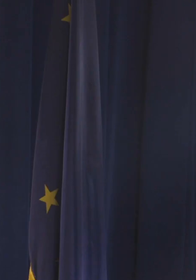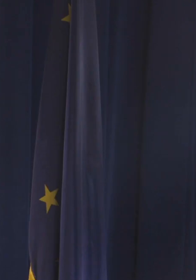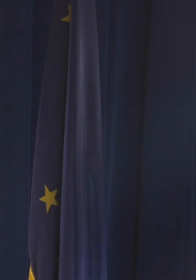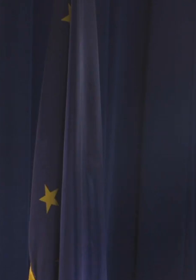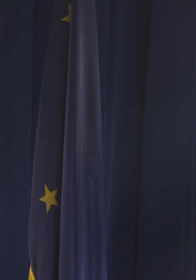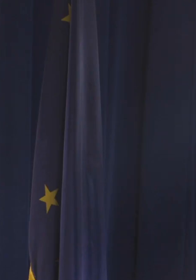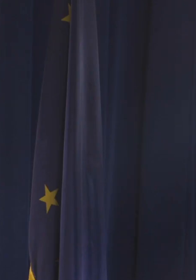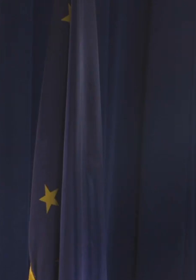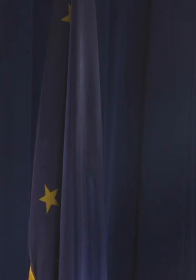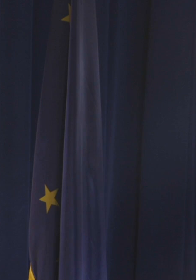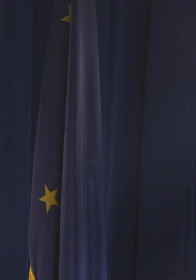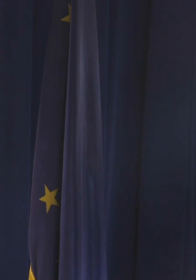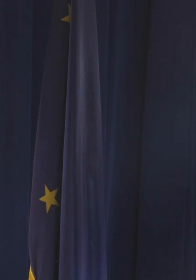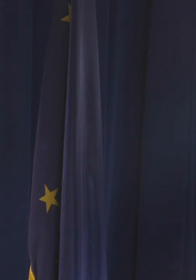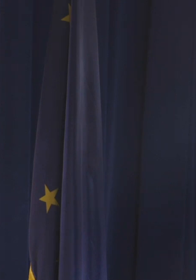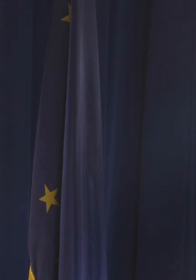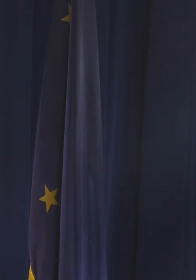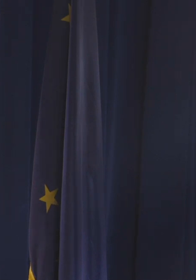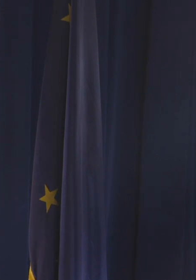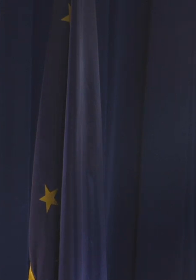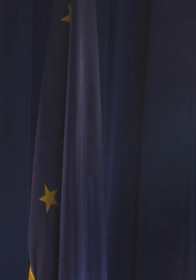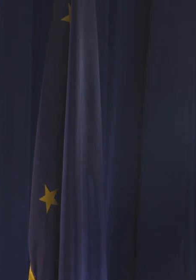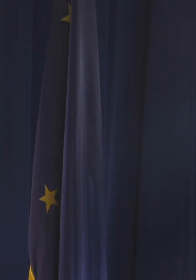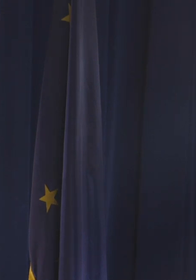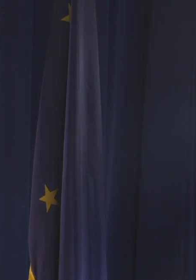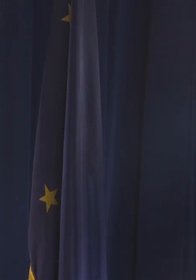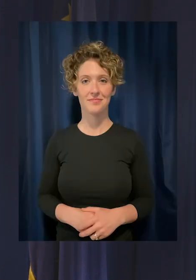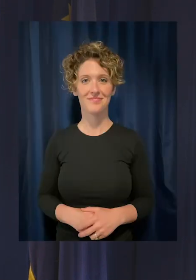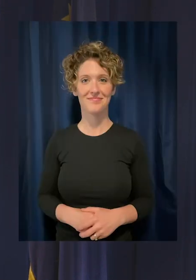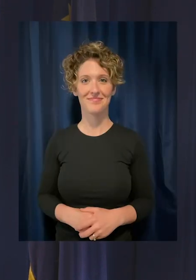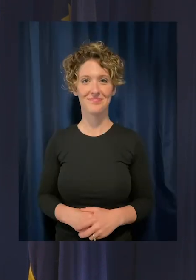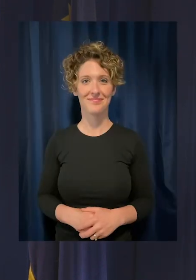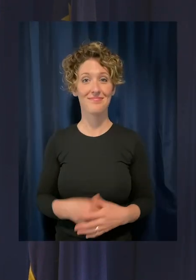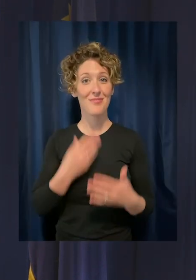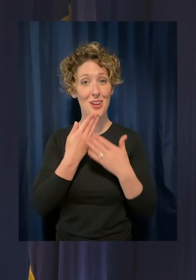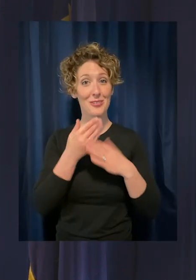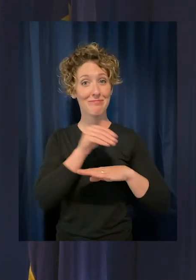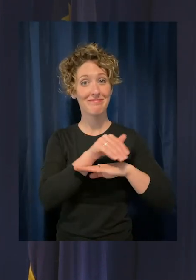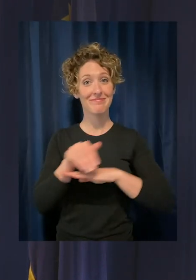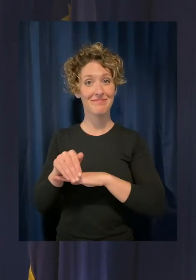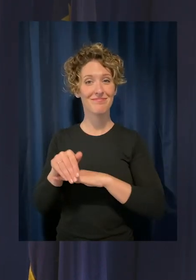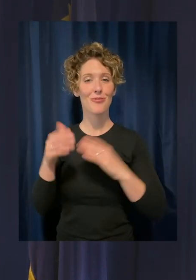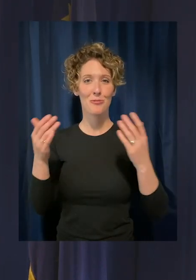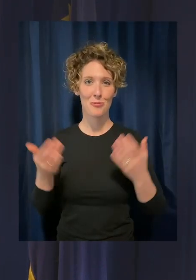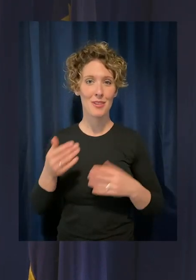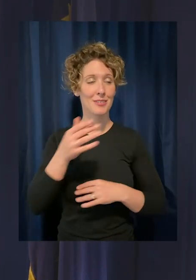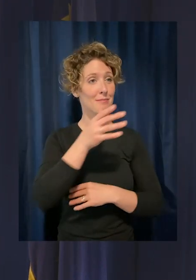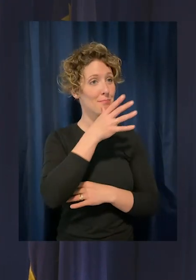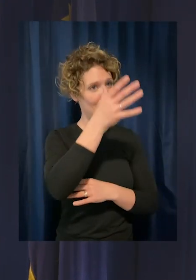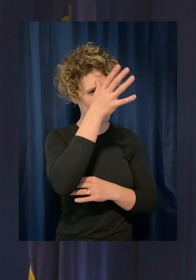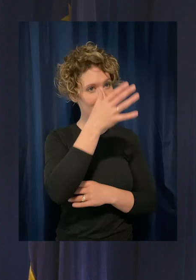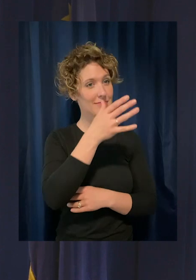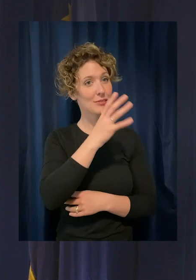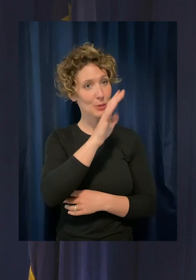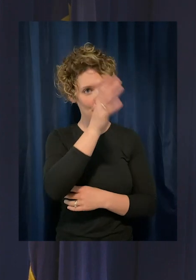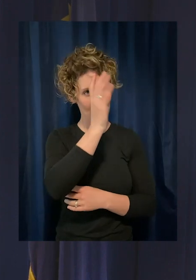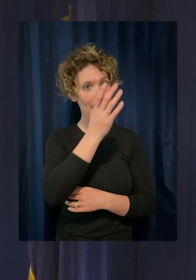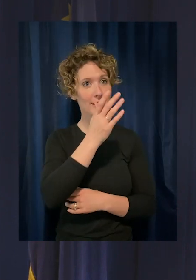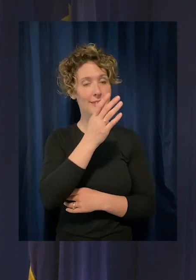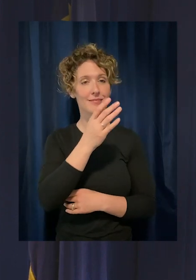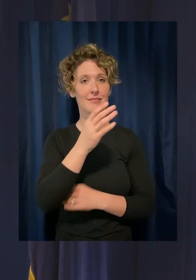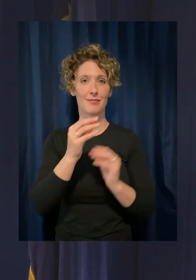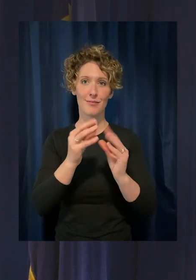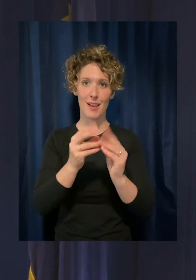Good evening. and welcome to our parents,